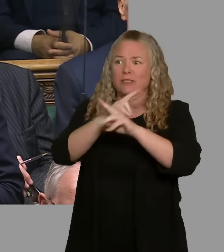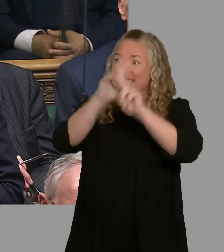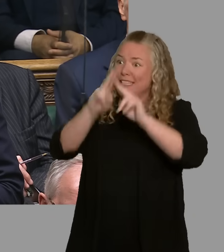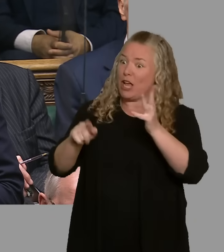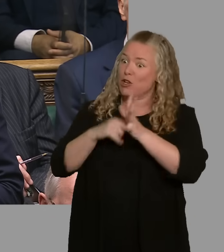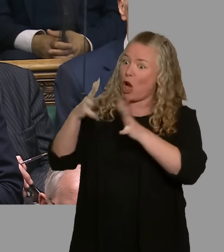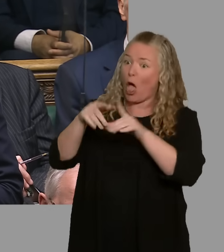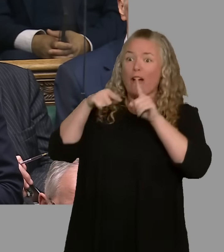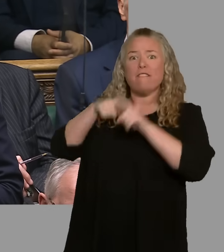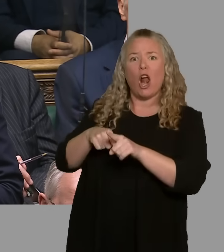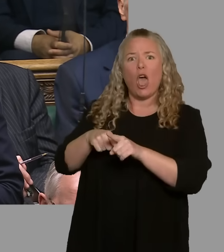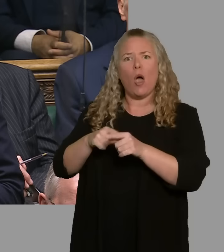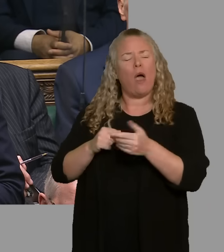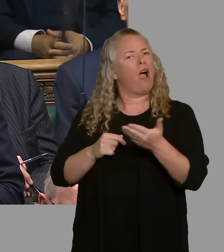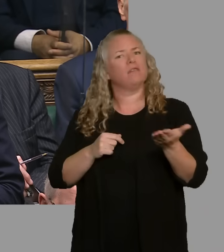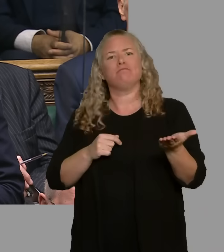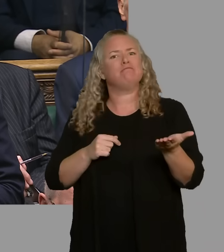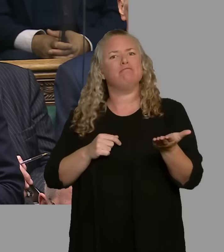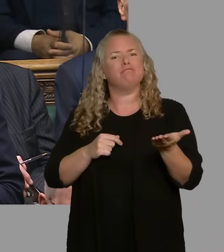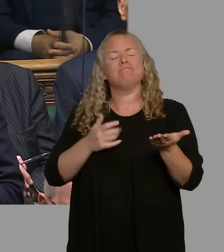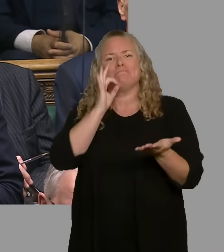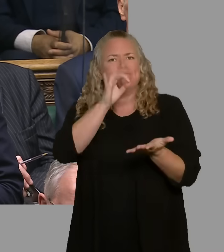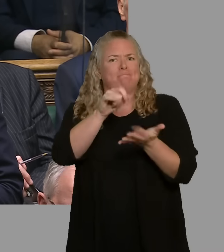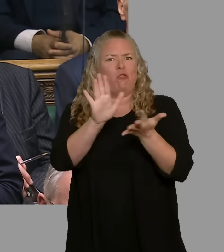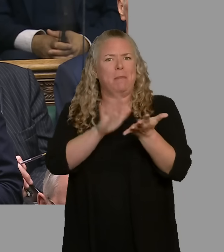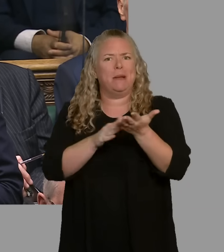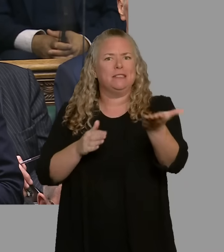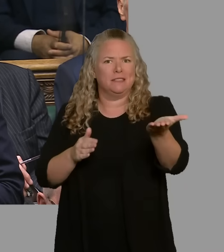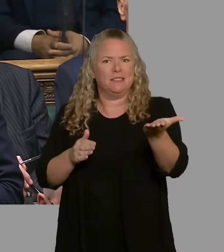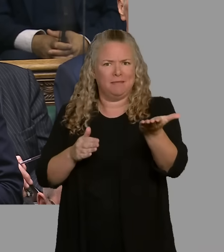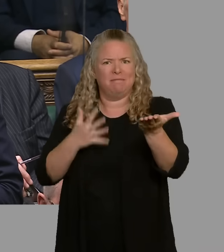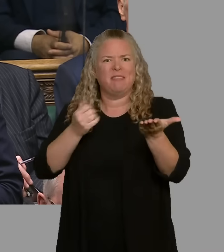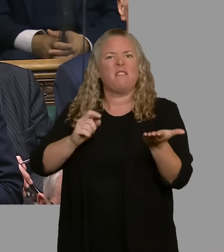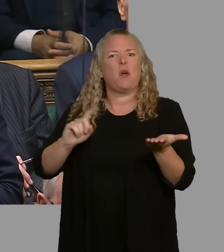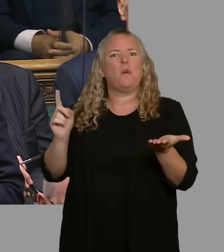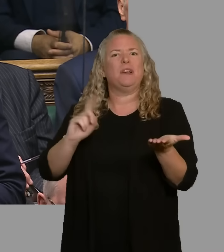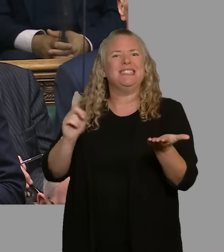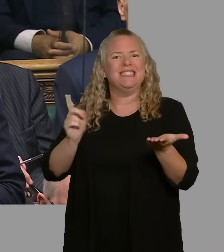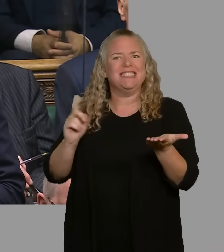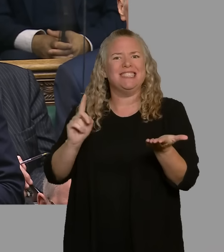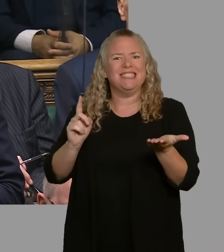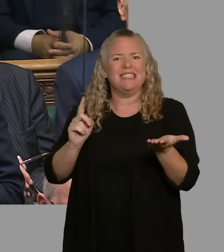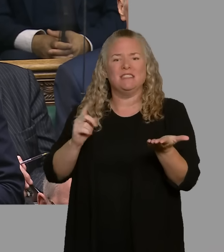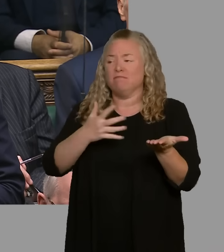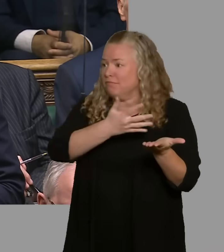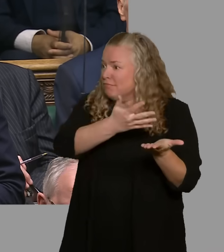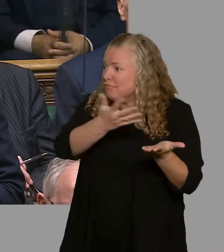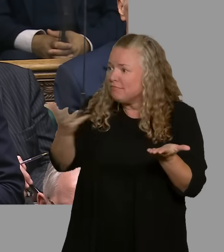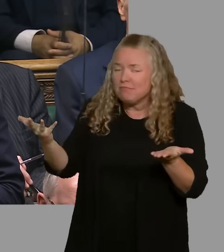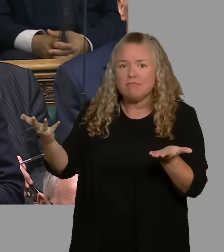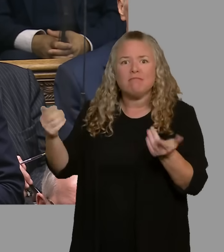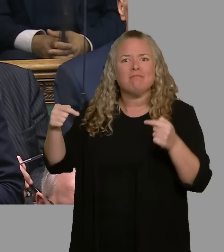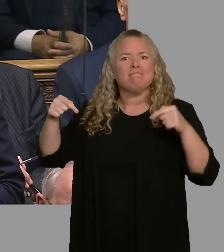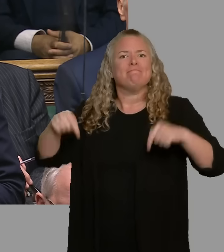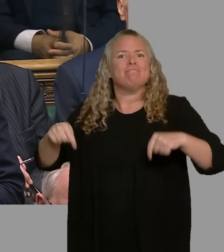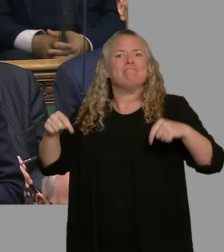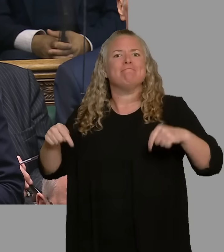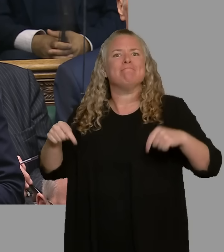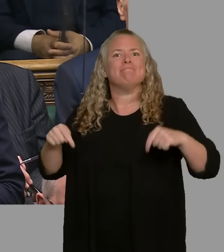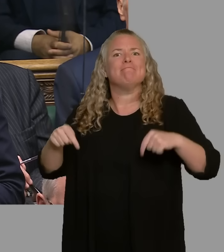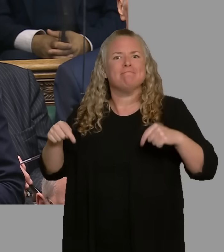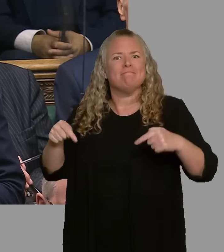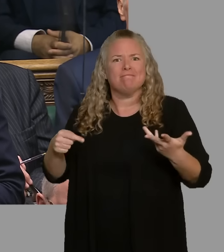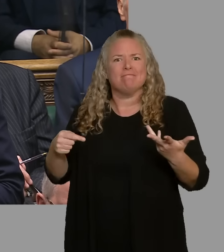called for the collective punishment of the Palestinian people and who signed the artillery shells that destroyed